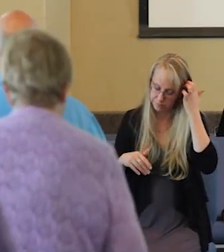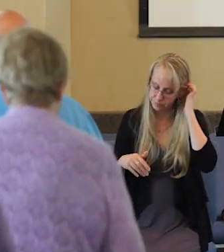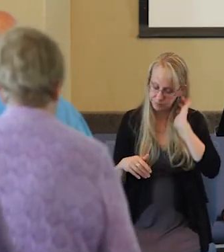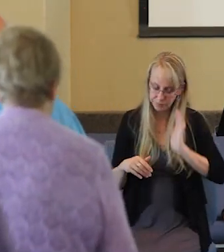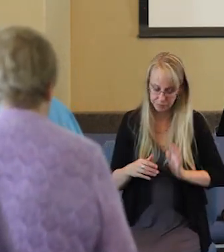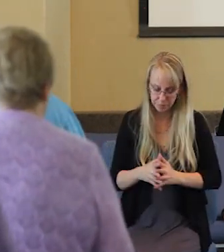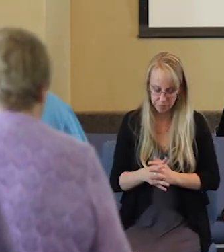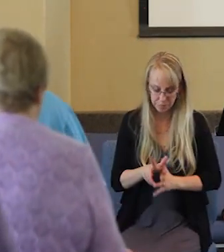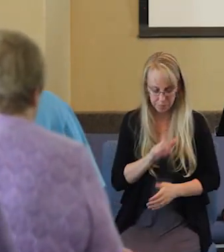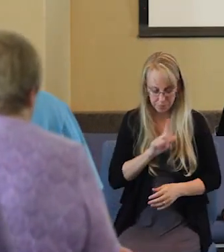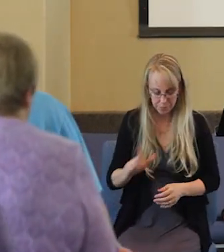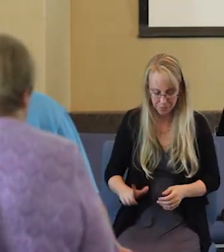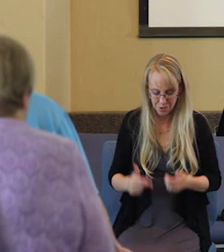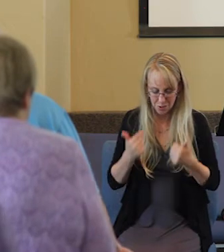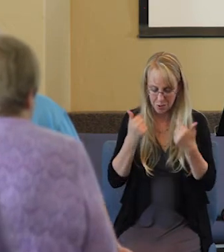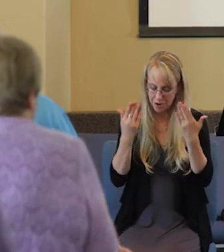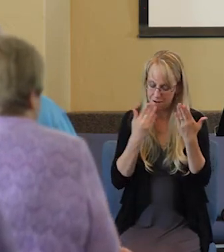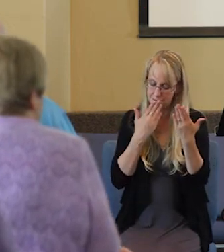Lord, I give thanks